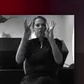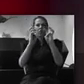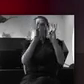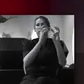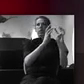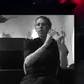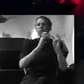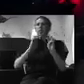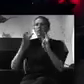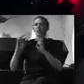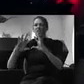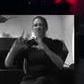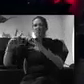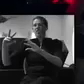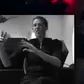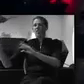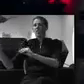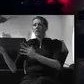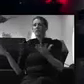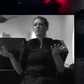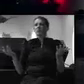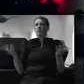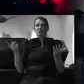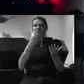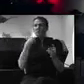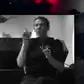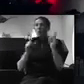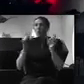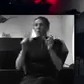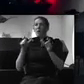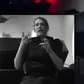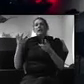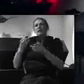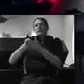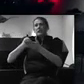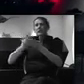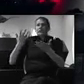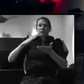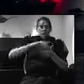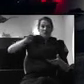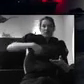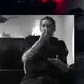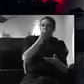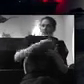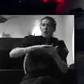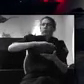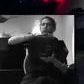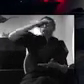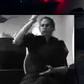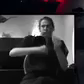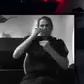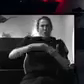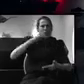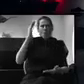and vegetables, then it is still hard to get all these sugars, because these sugars are formed during the